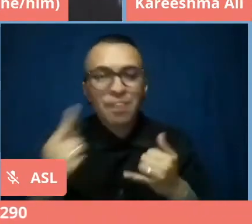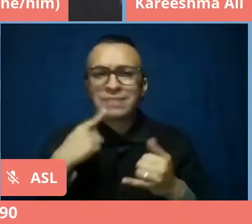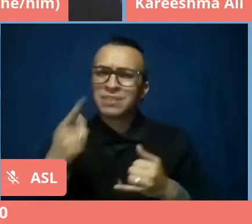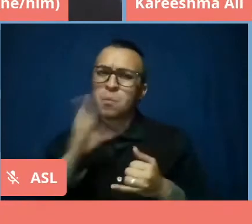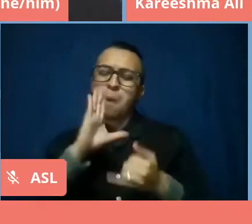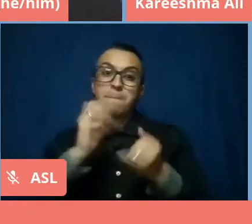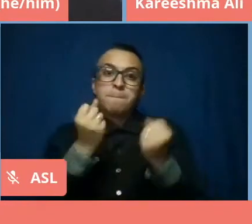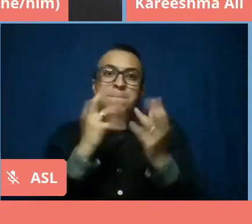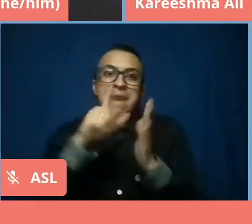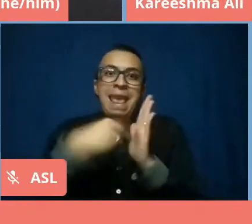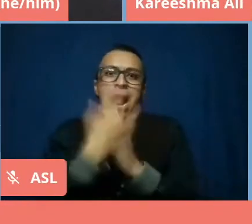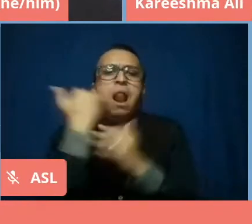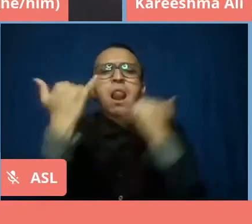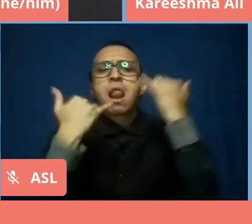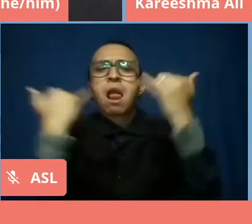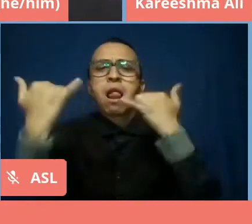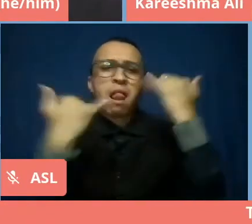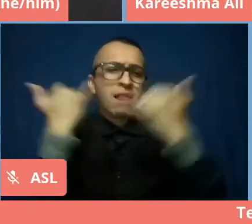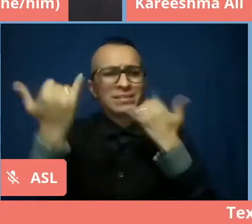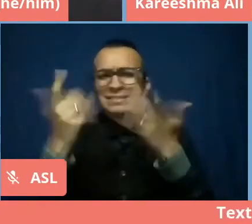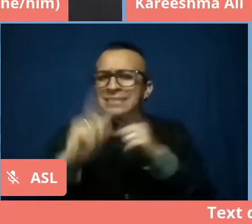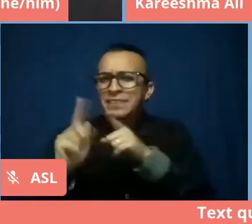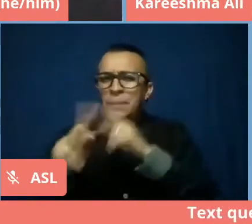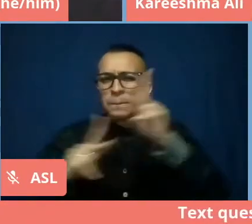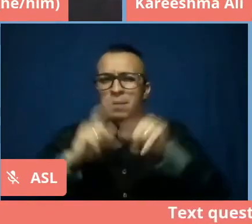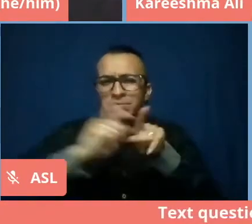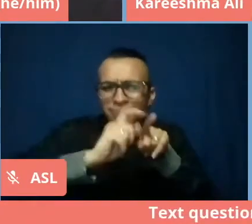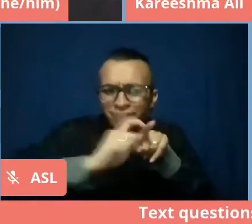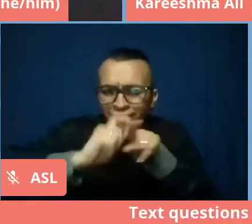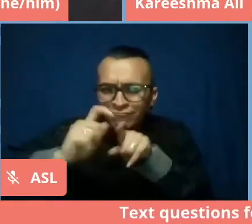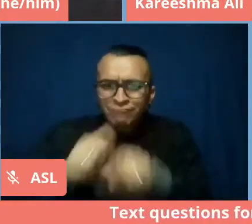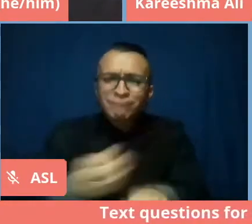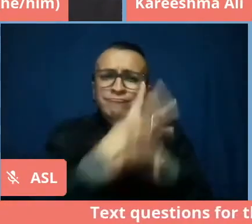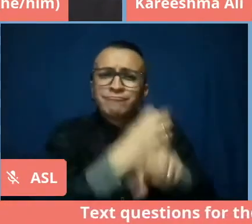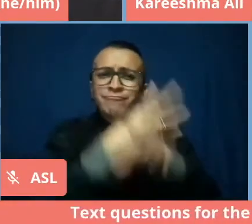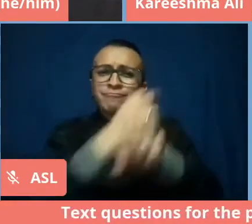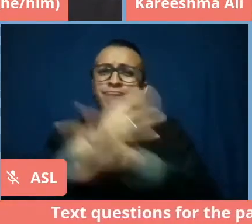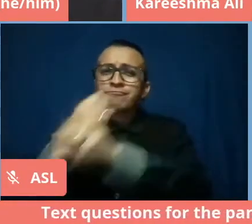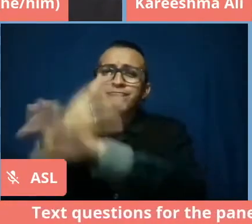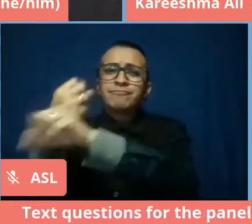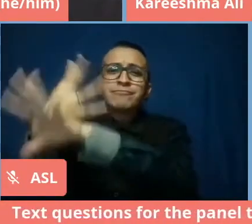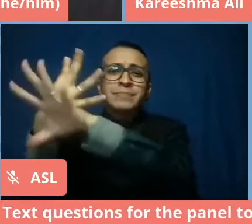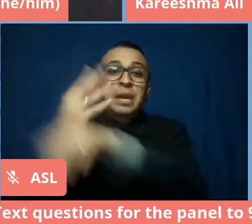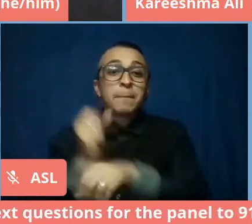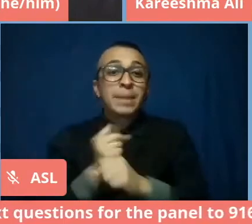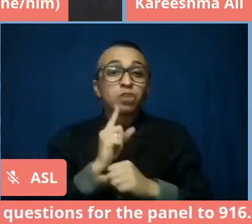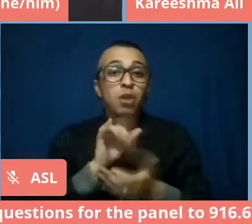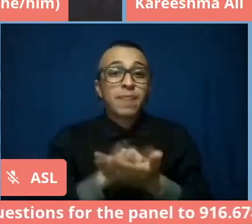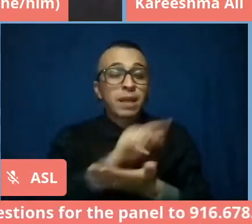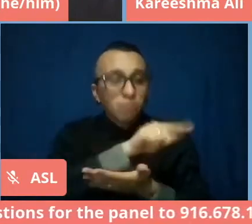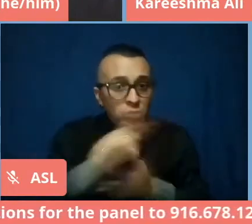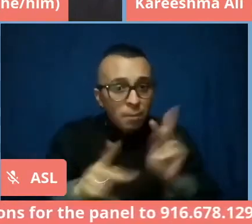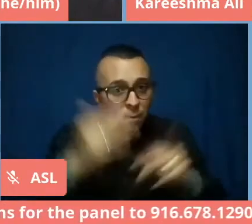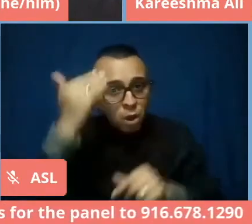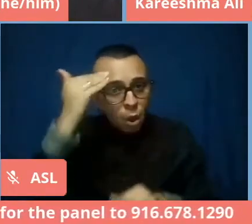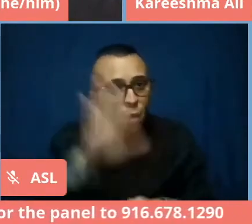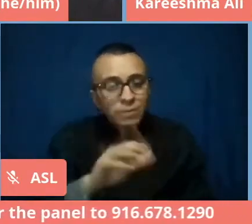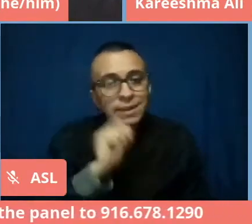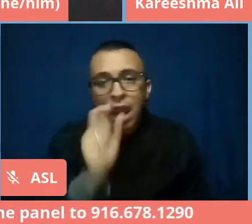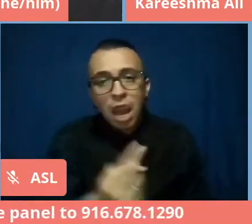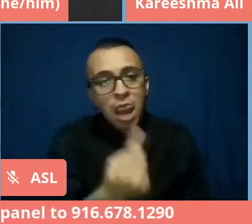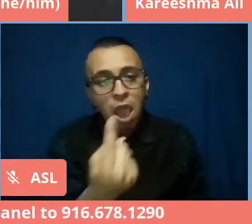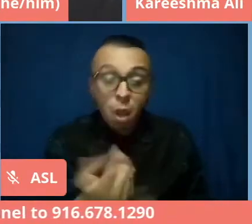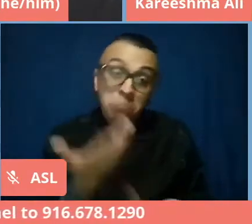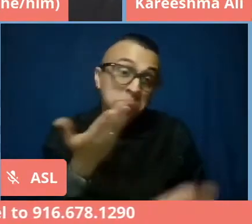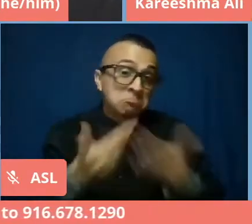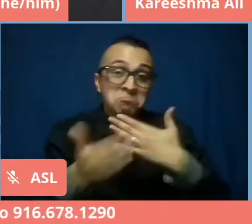every single day, just reaching out to people and making sure that they know that somebody's there for them. Often these people are alone in nursing homes